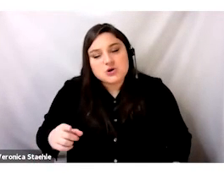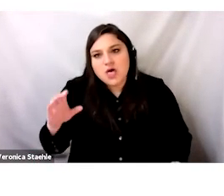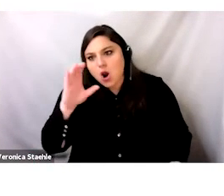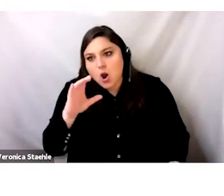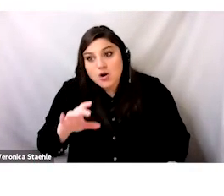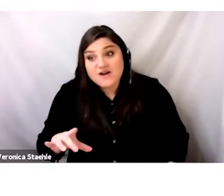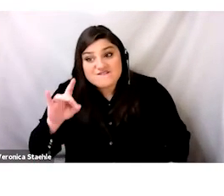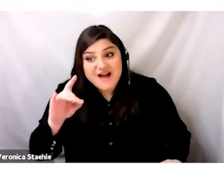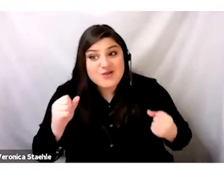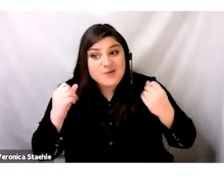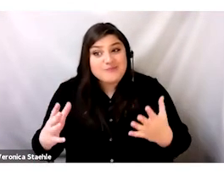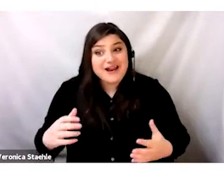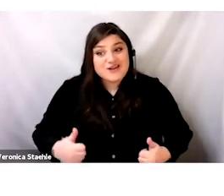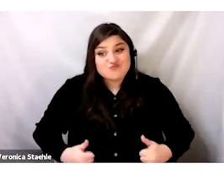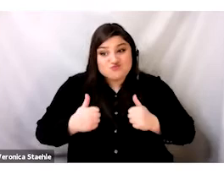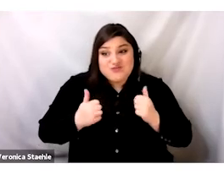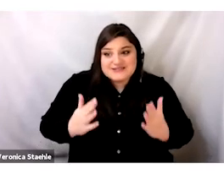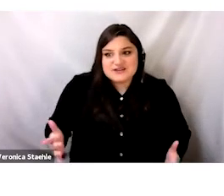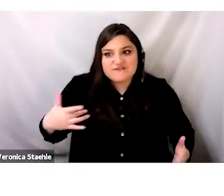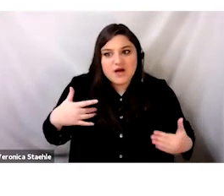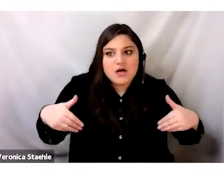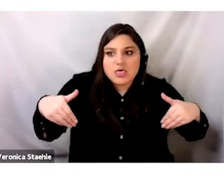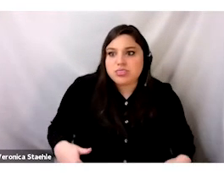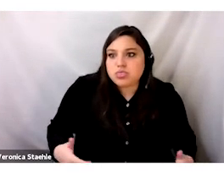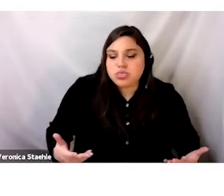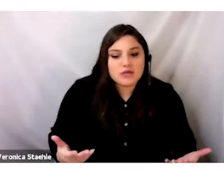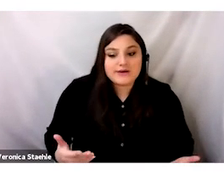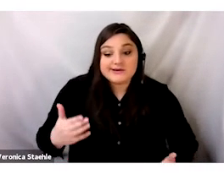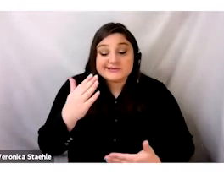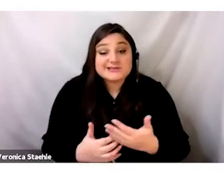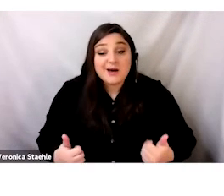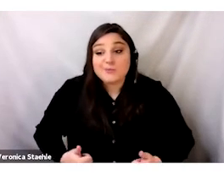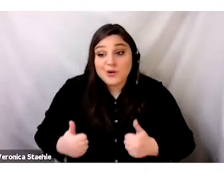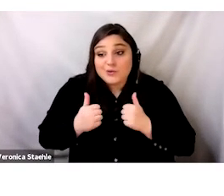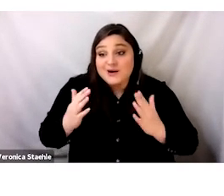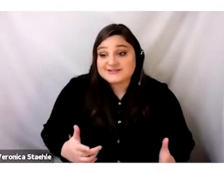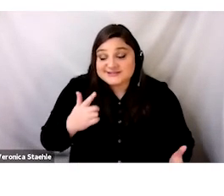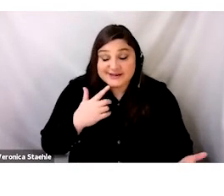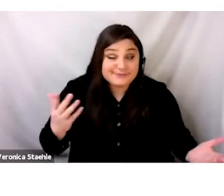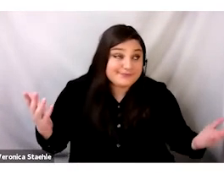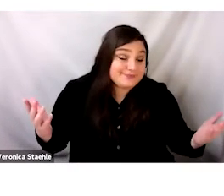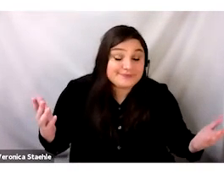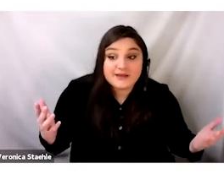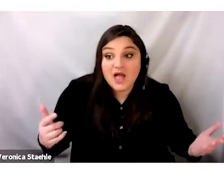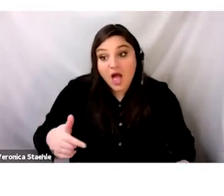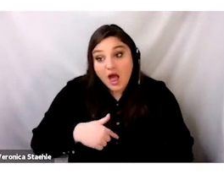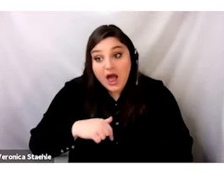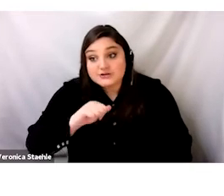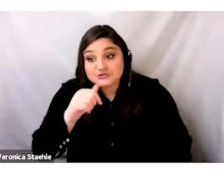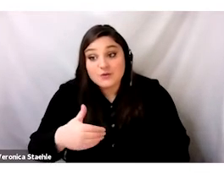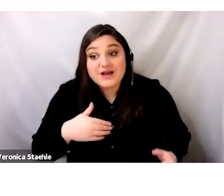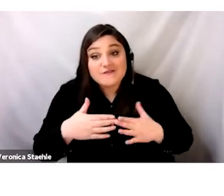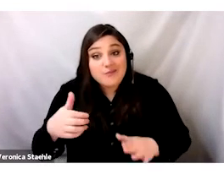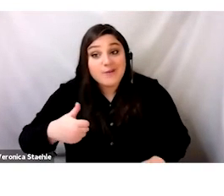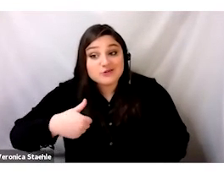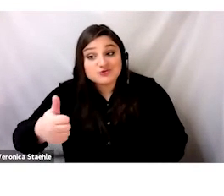very dejected. They found that there were residents that actually said, it's not that I don't have public transportation, but there's a sense